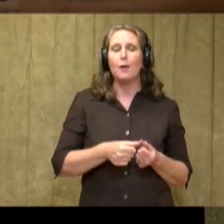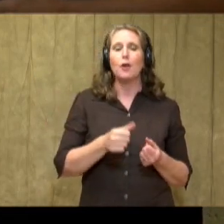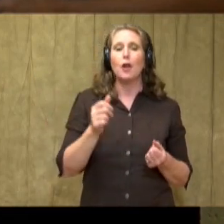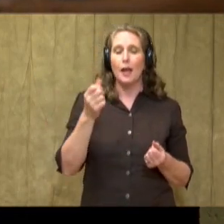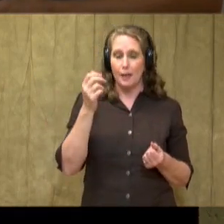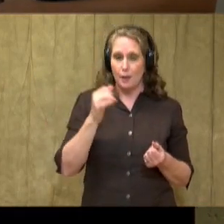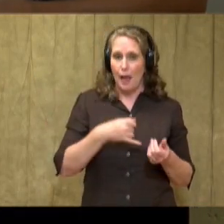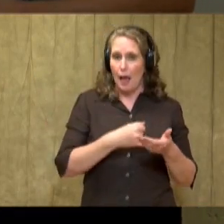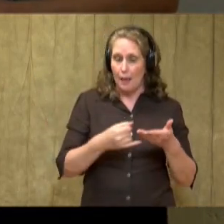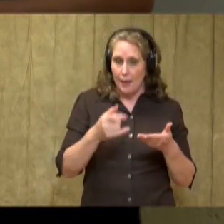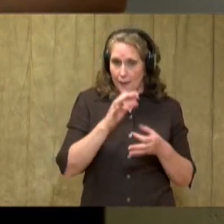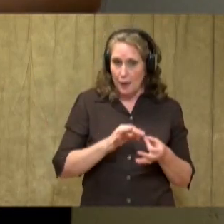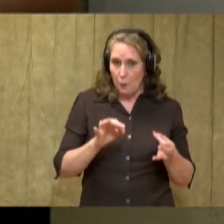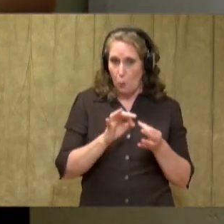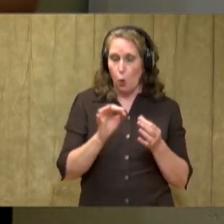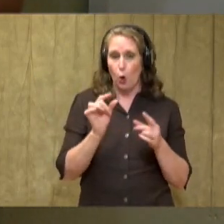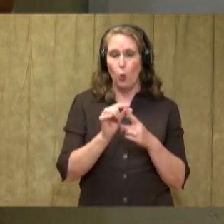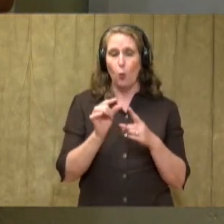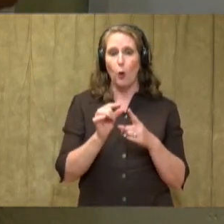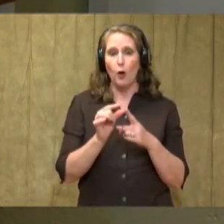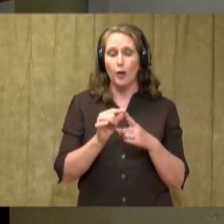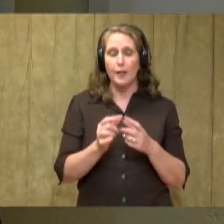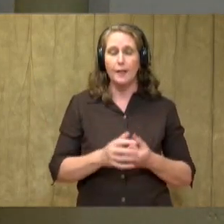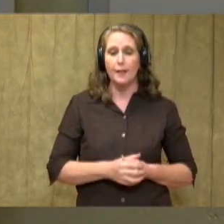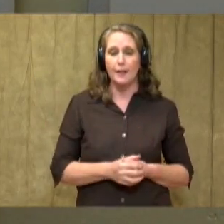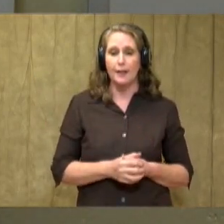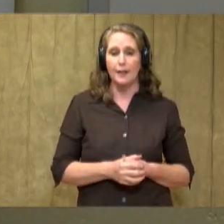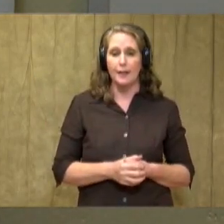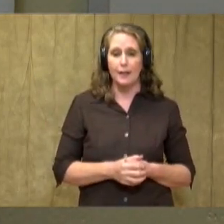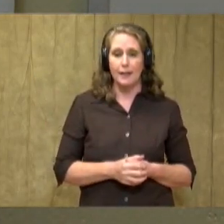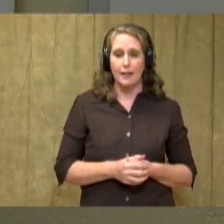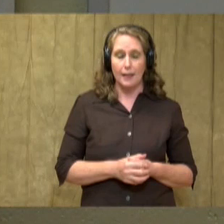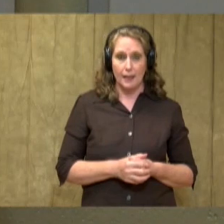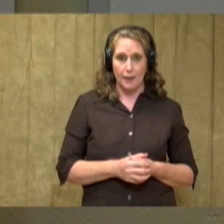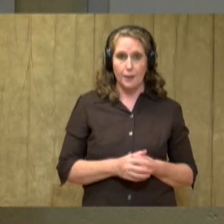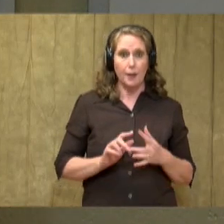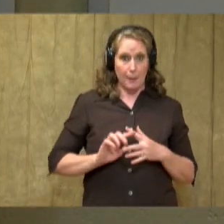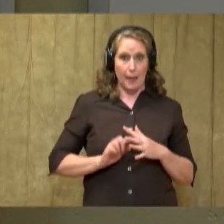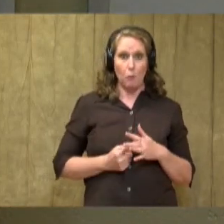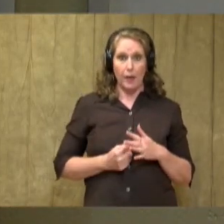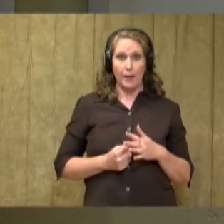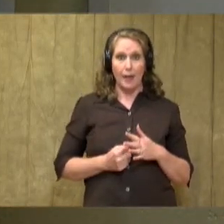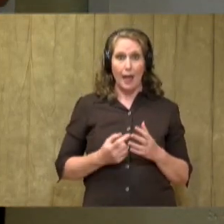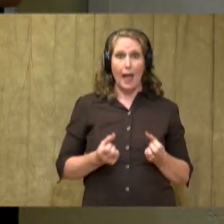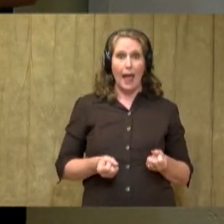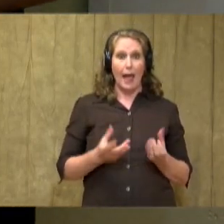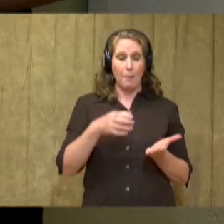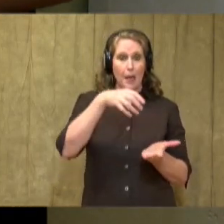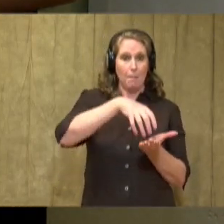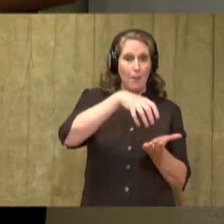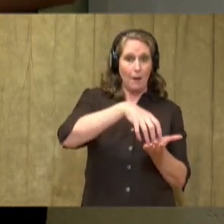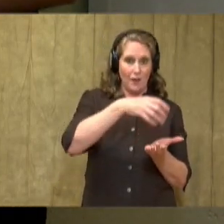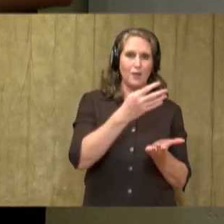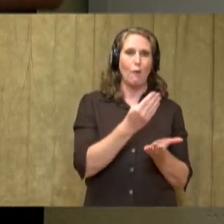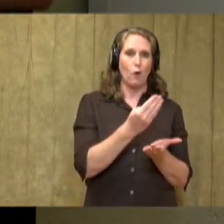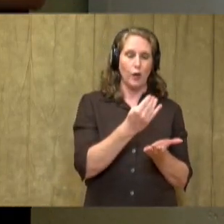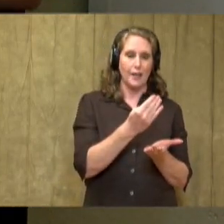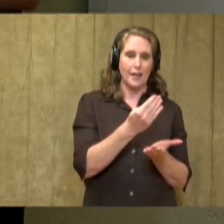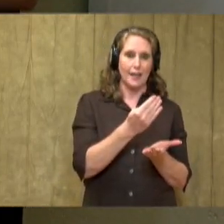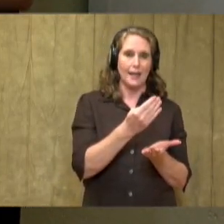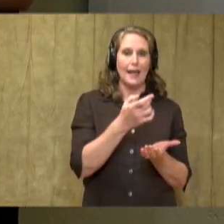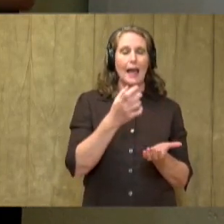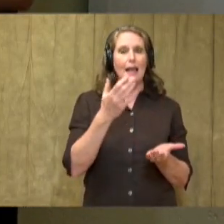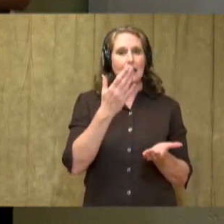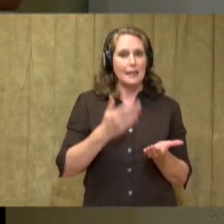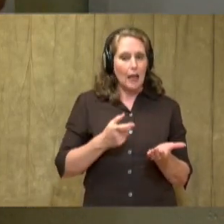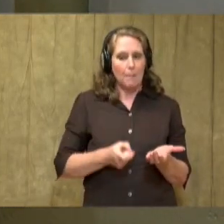really underline and to listen to the question. I had 14 muffins. I gave some away. So there